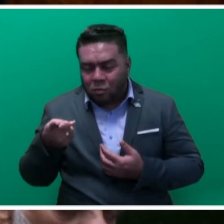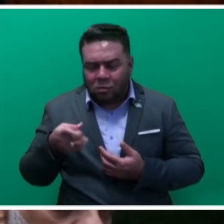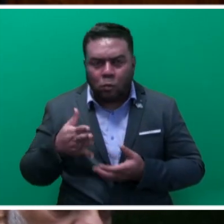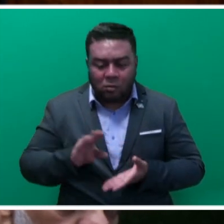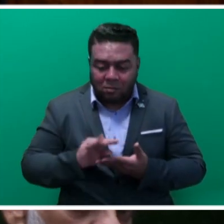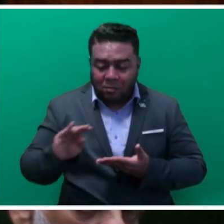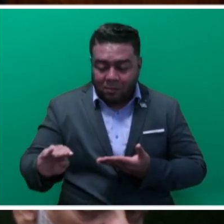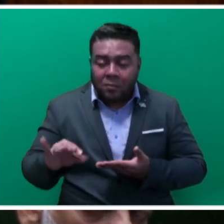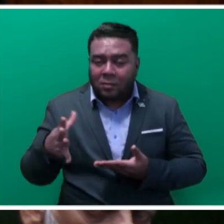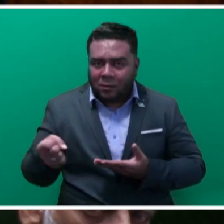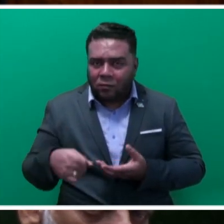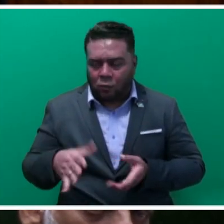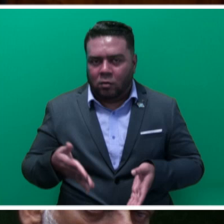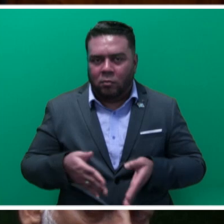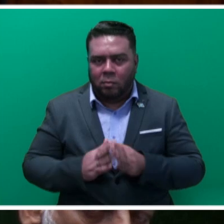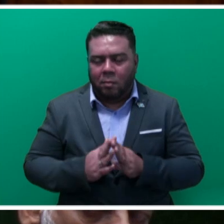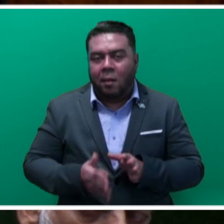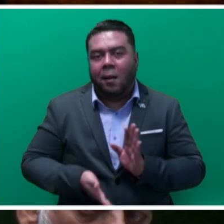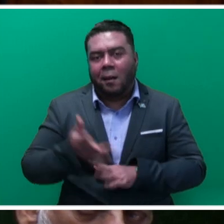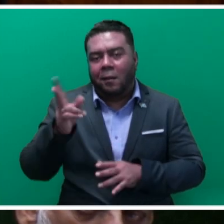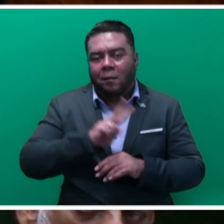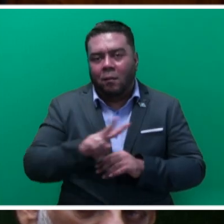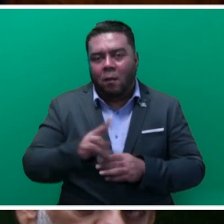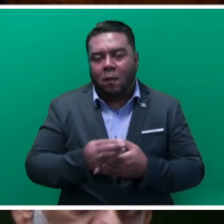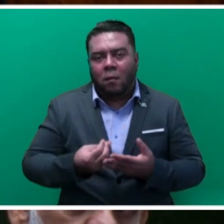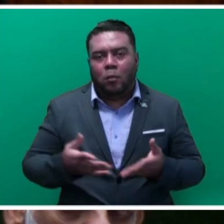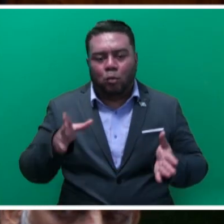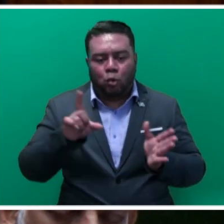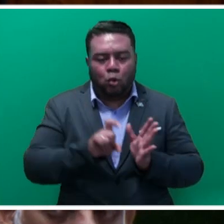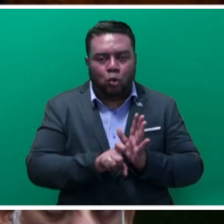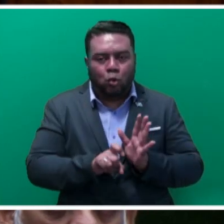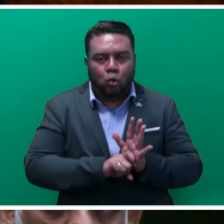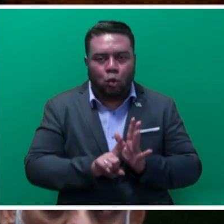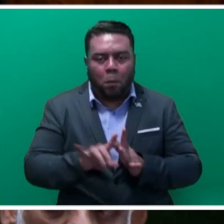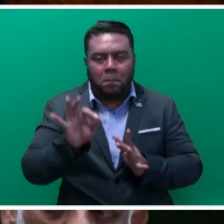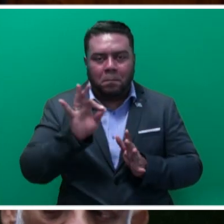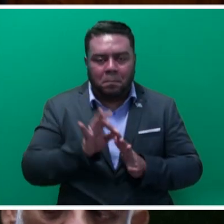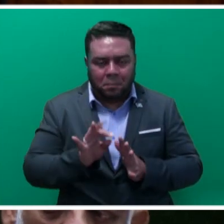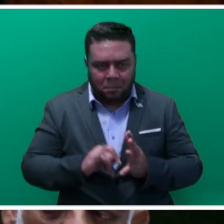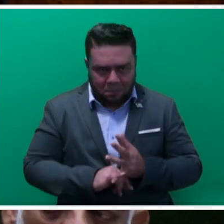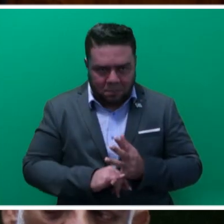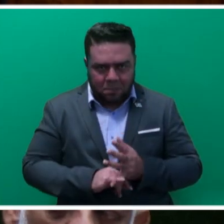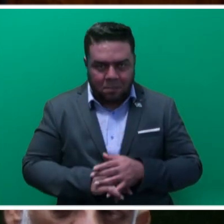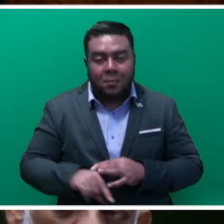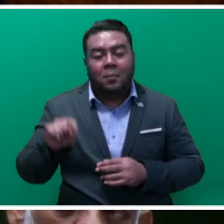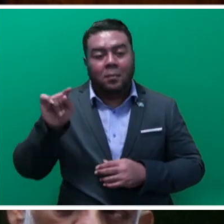to support the commercialization of high-value crops. These